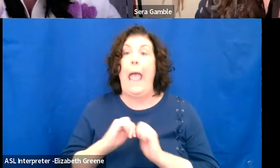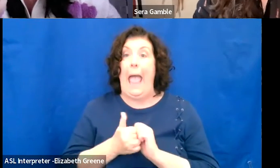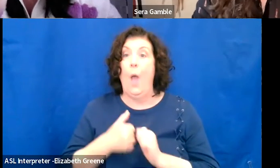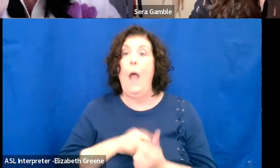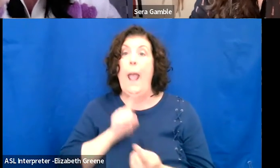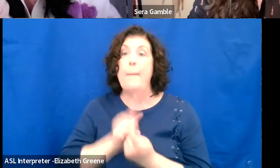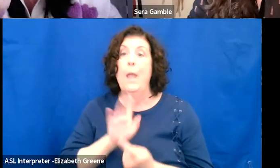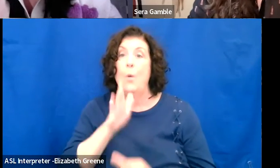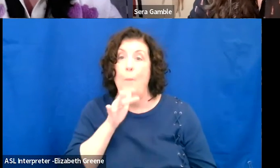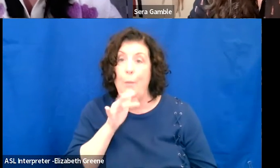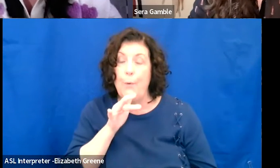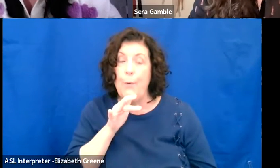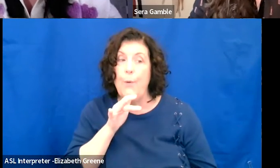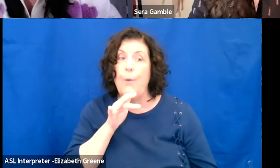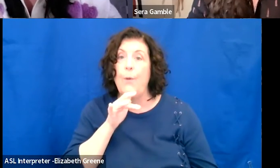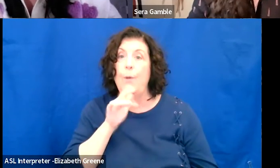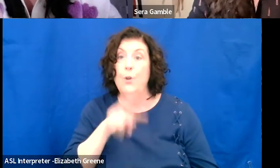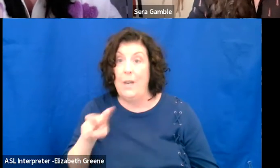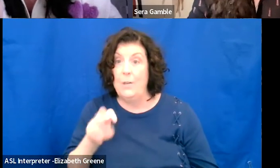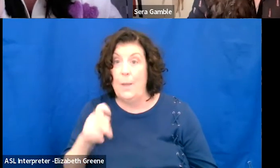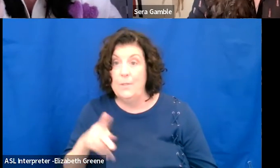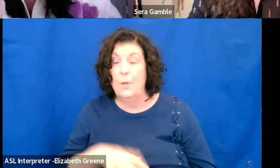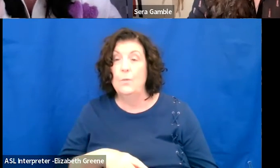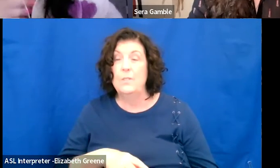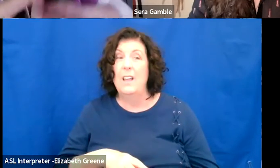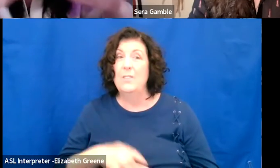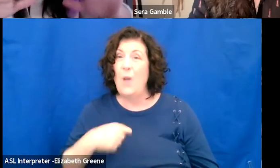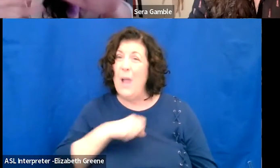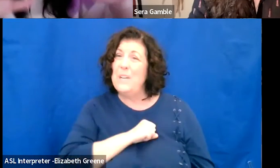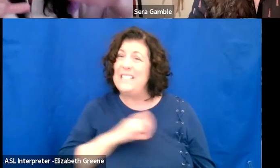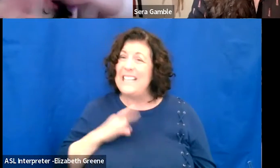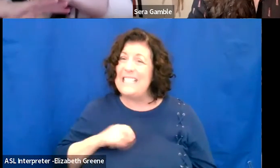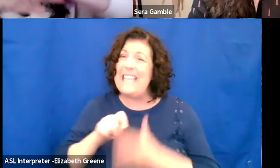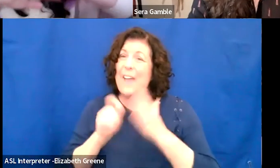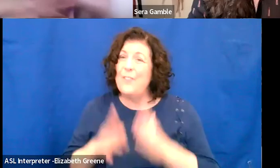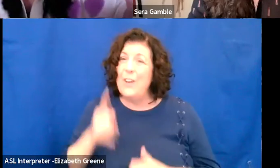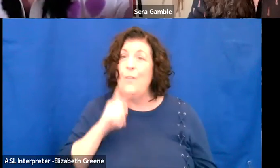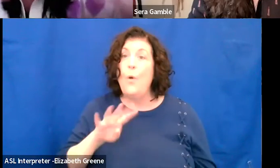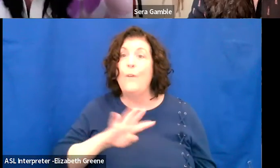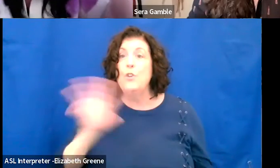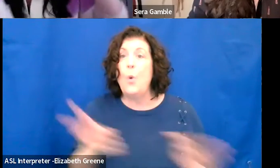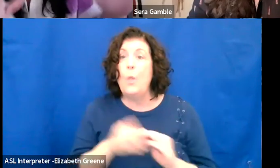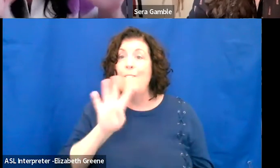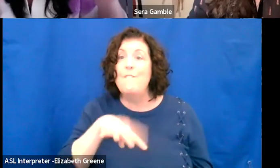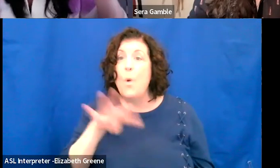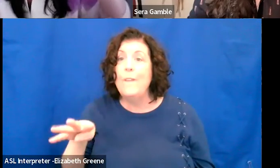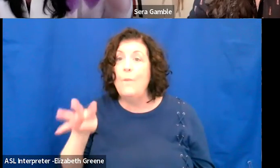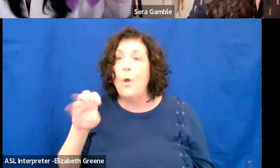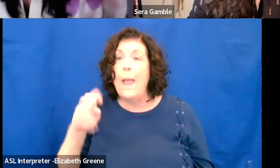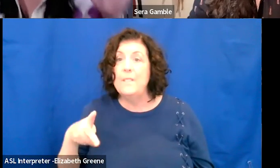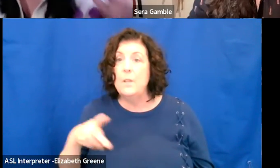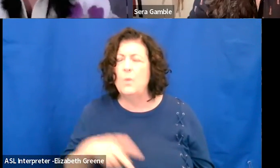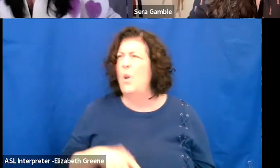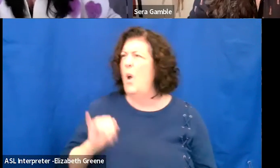staff writer for 44 episodes. Fucked up. You know, but I loved it. And the reason why is